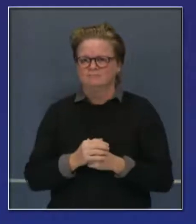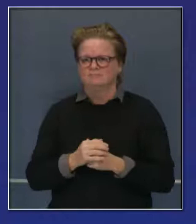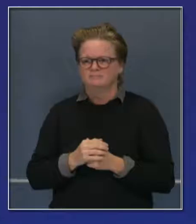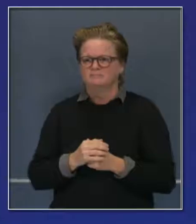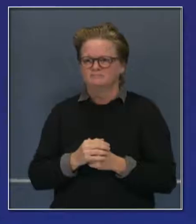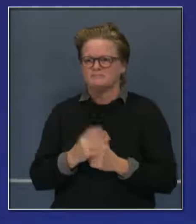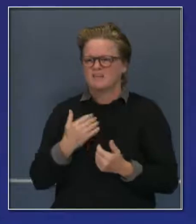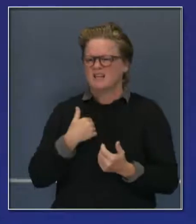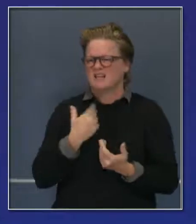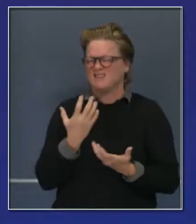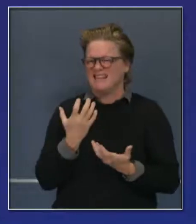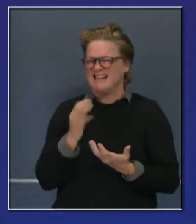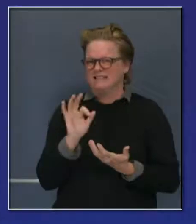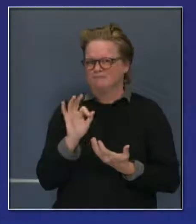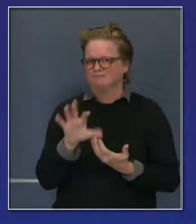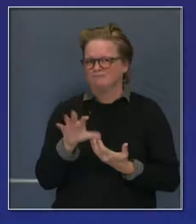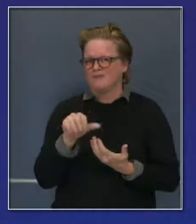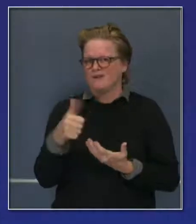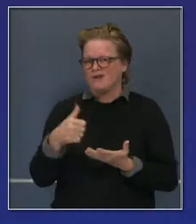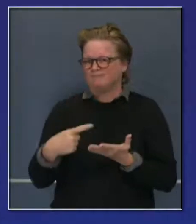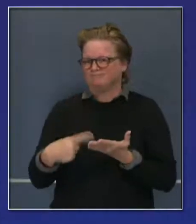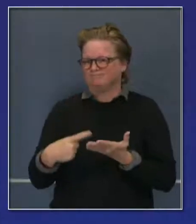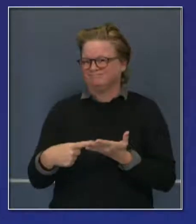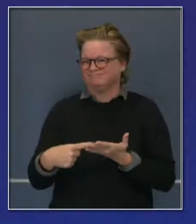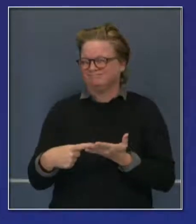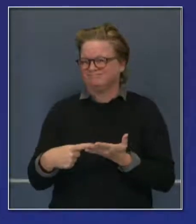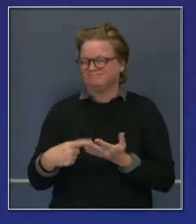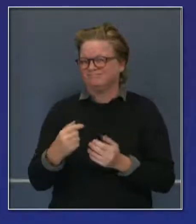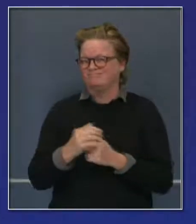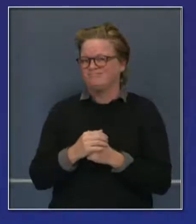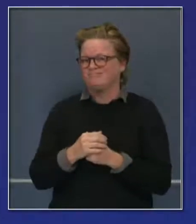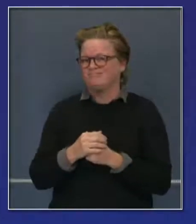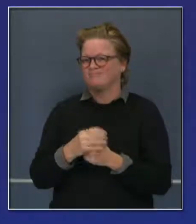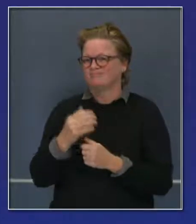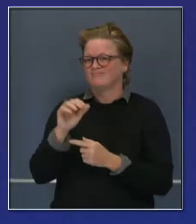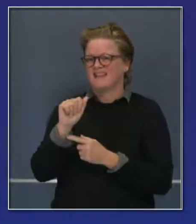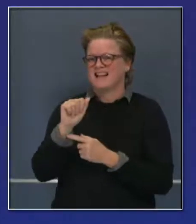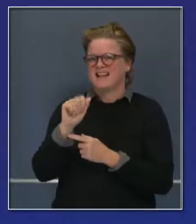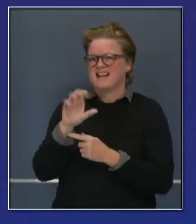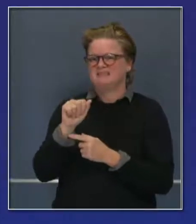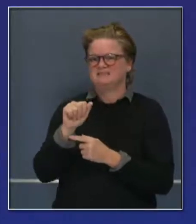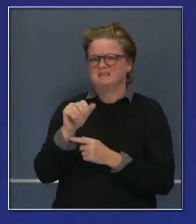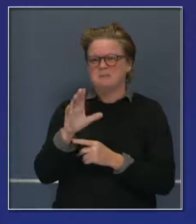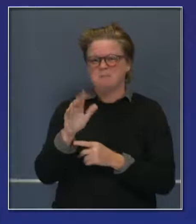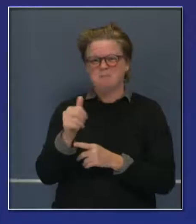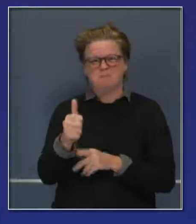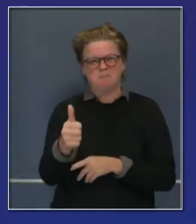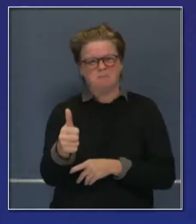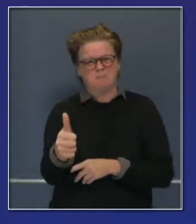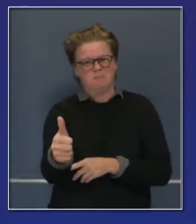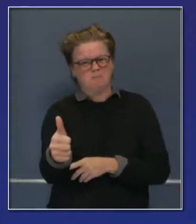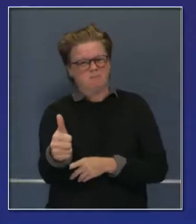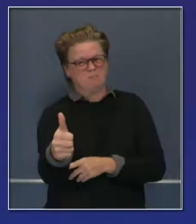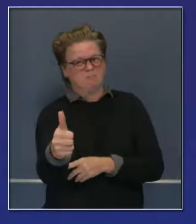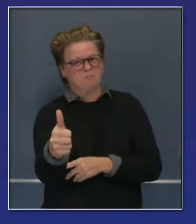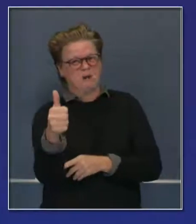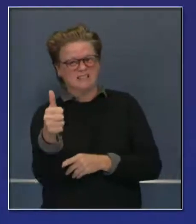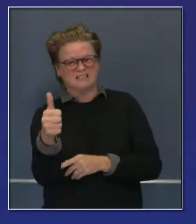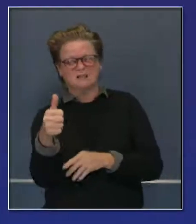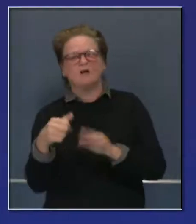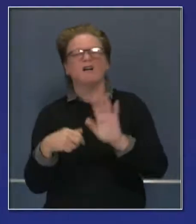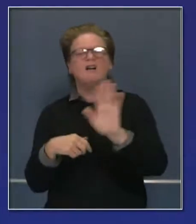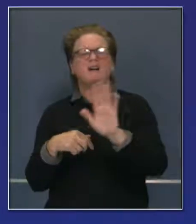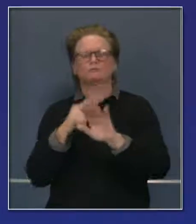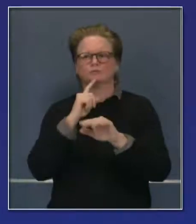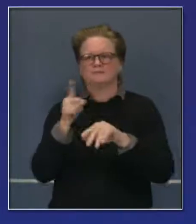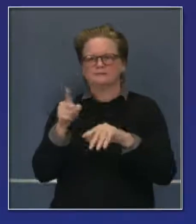the Affordable Care Act as a ceiling. We looked at it as a floor. We looked at it as an opportunity to architect something that no other state in America has done. And